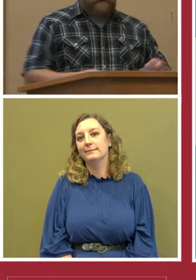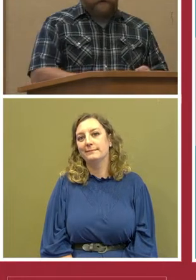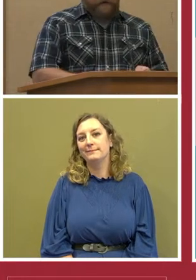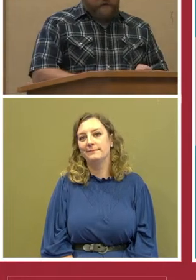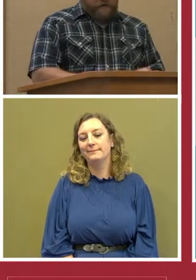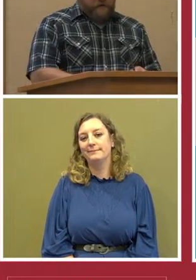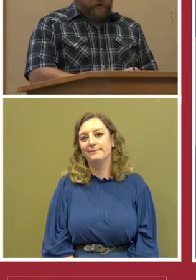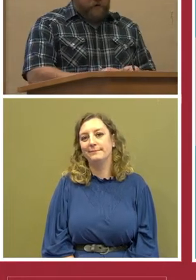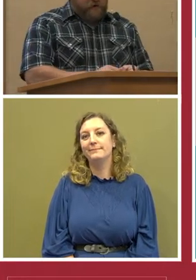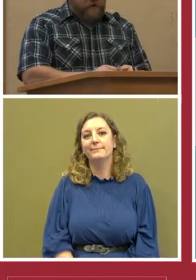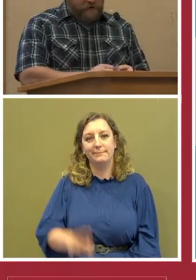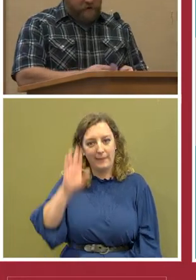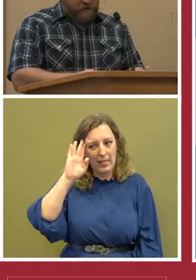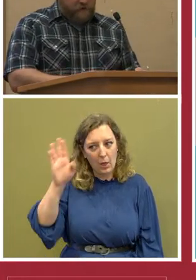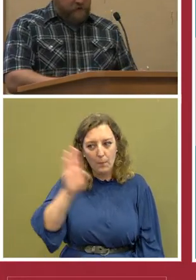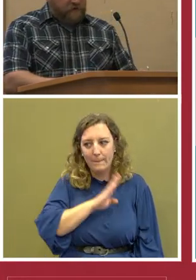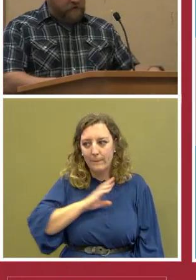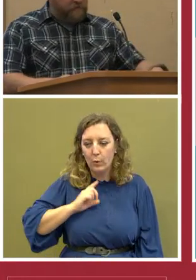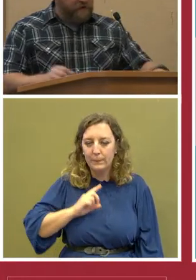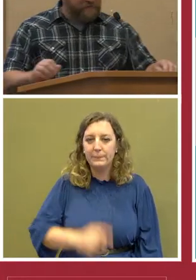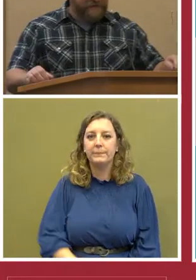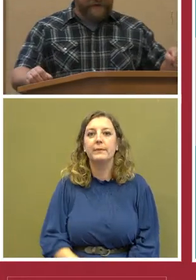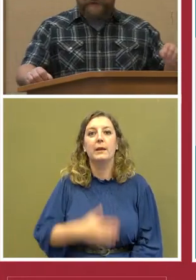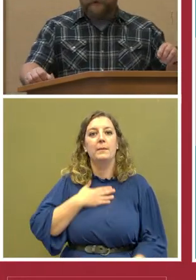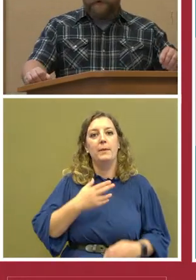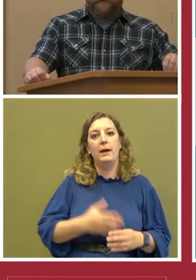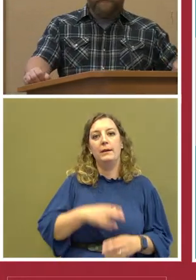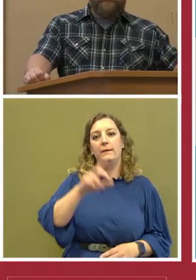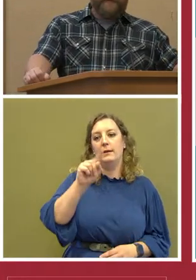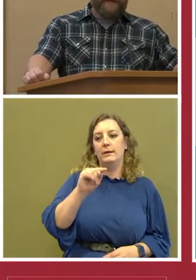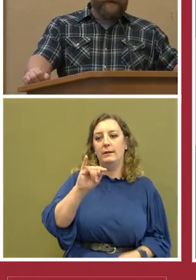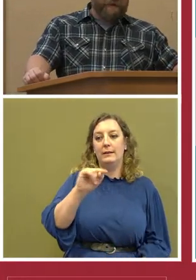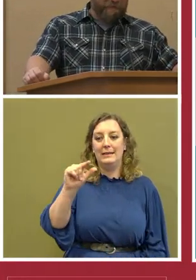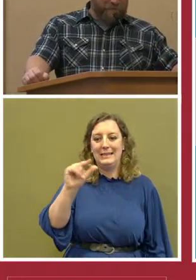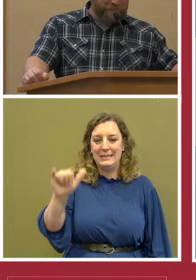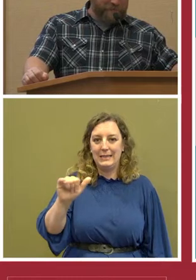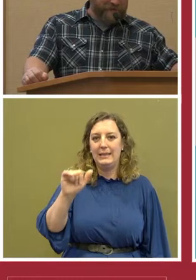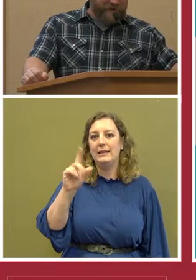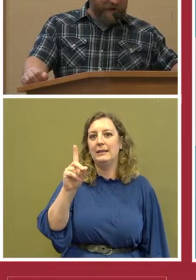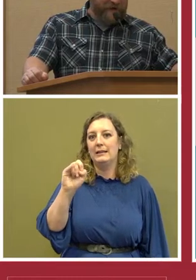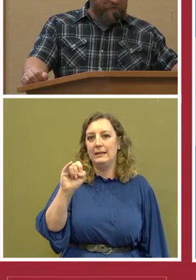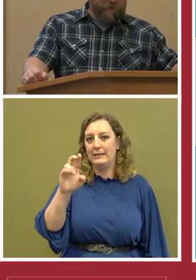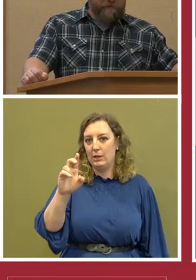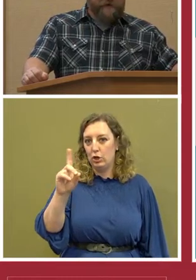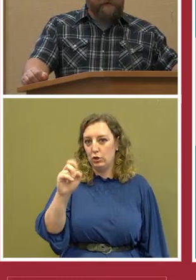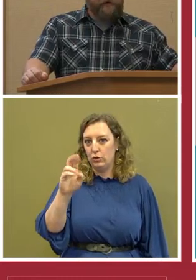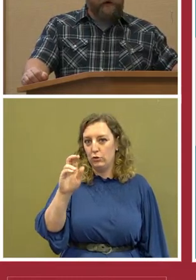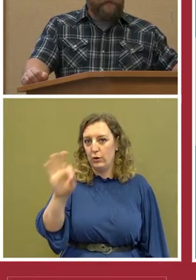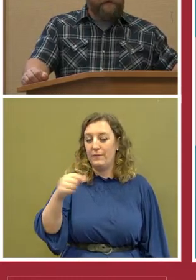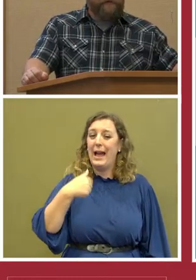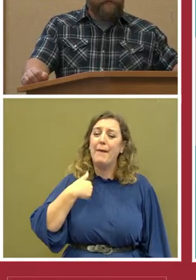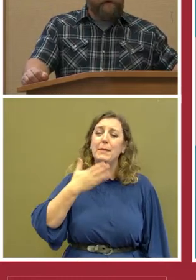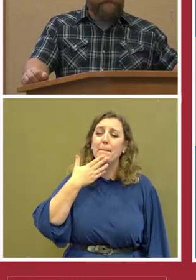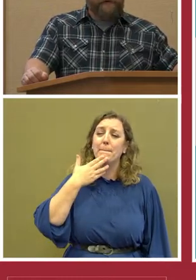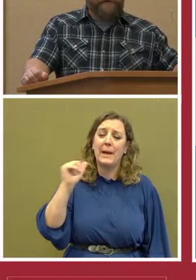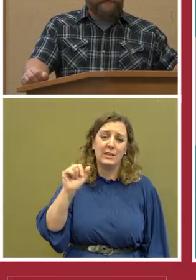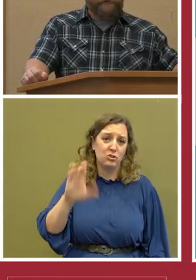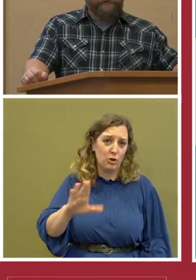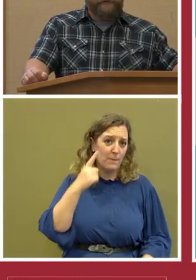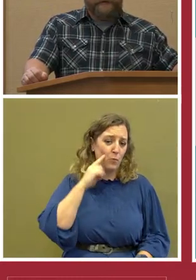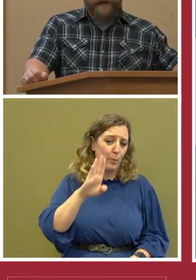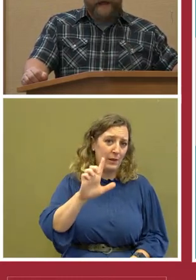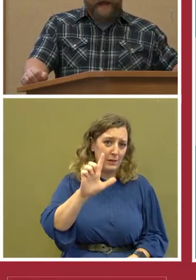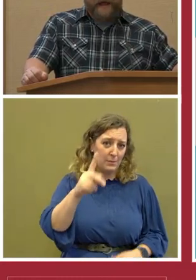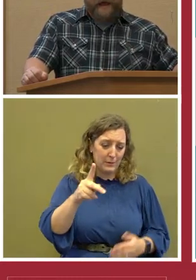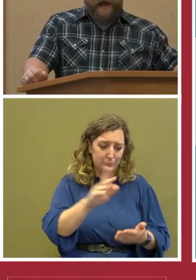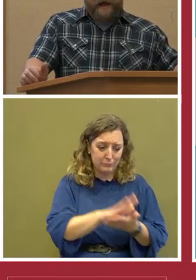Hello, board. My name is Tiggy Deerdorf. I have one of the best jobs in Ben Lapine